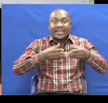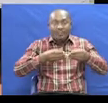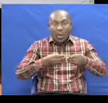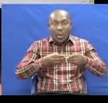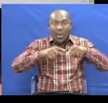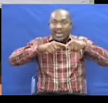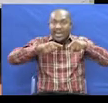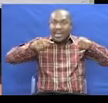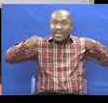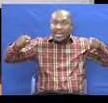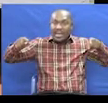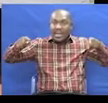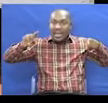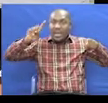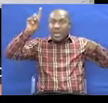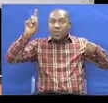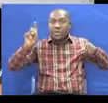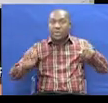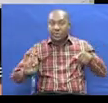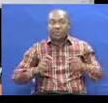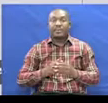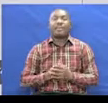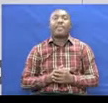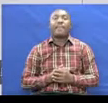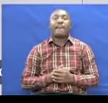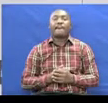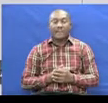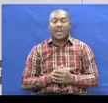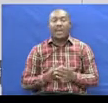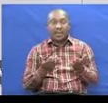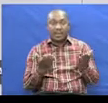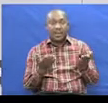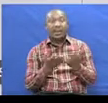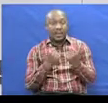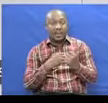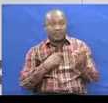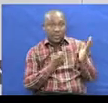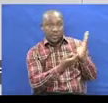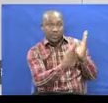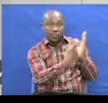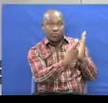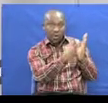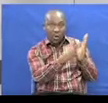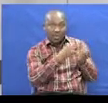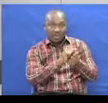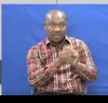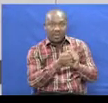equations. Let me sketch something here about